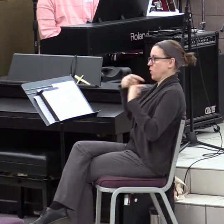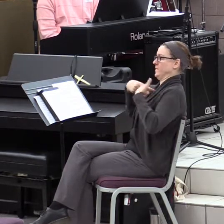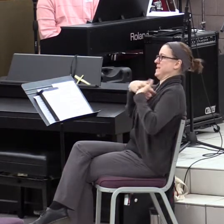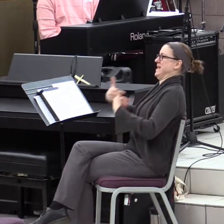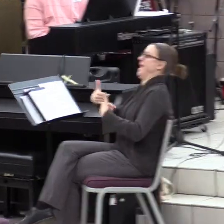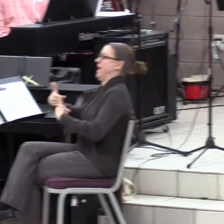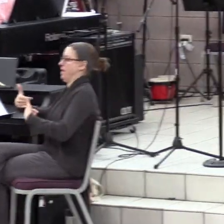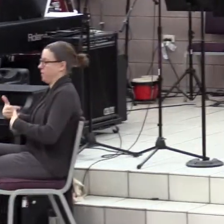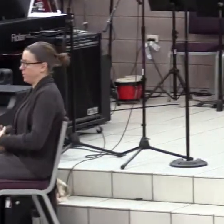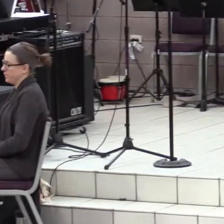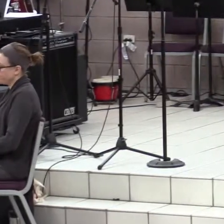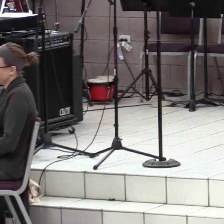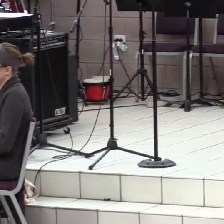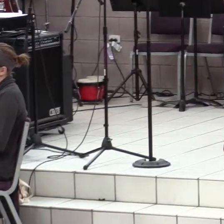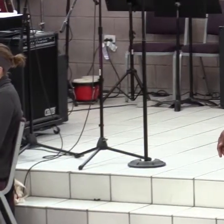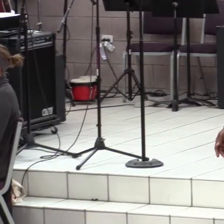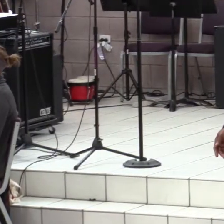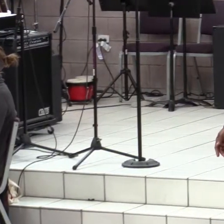now.